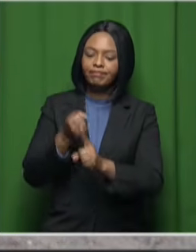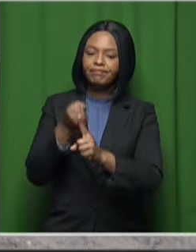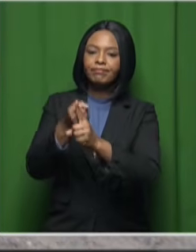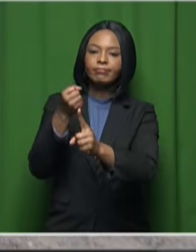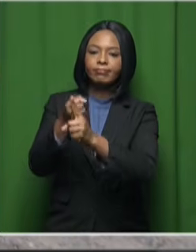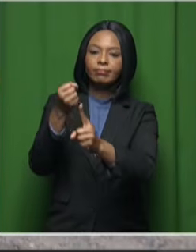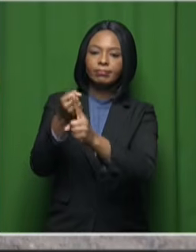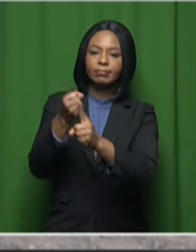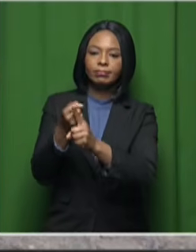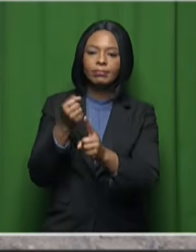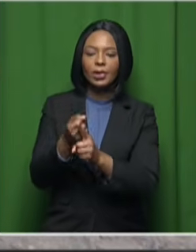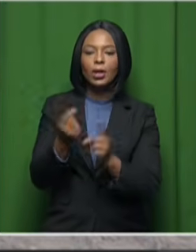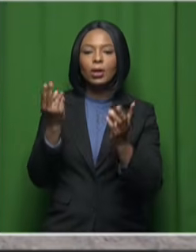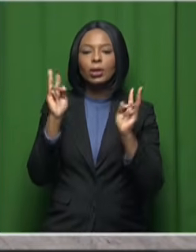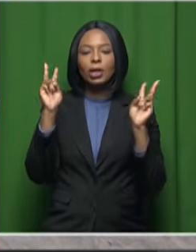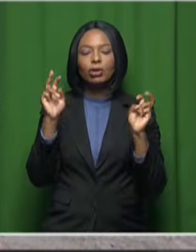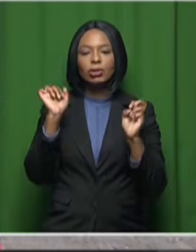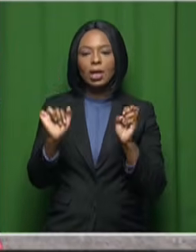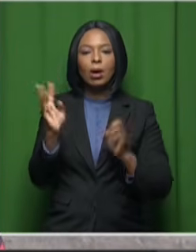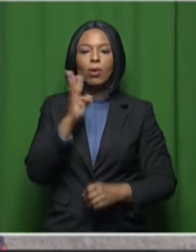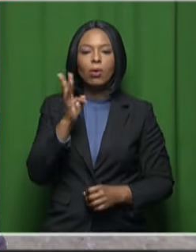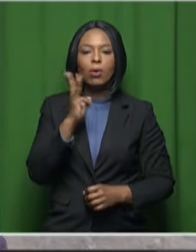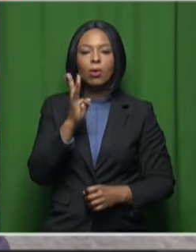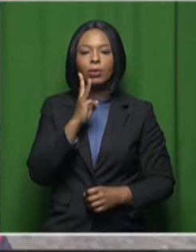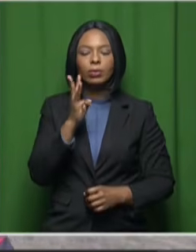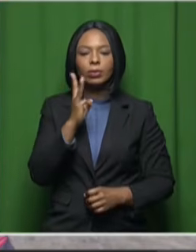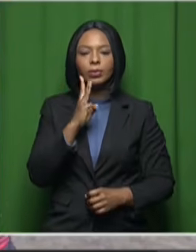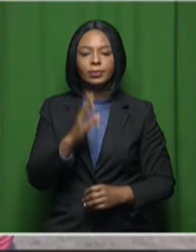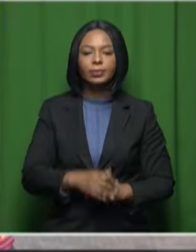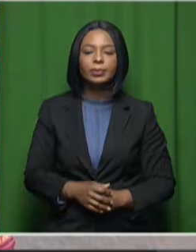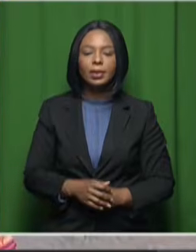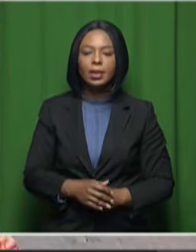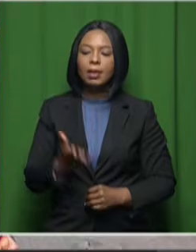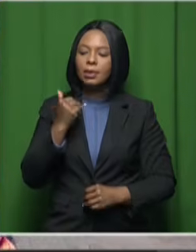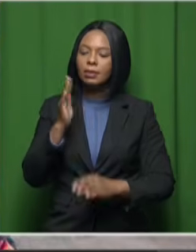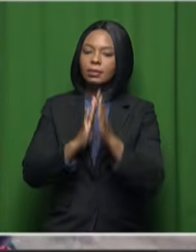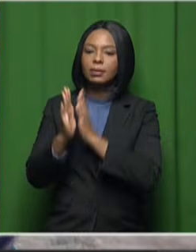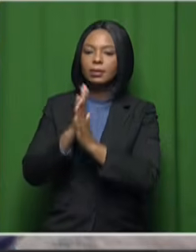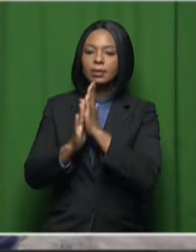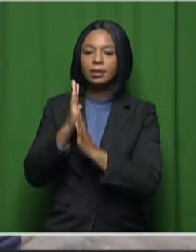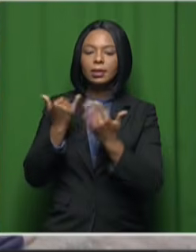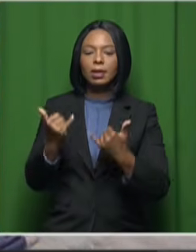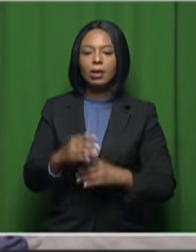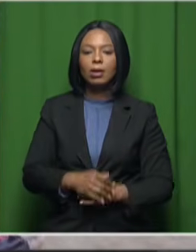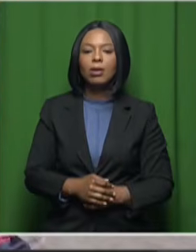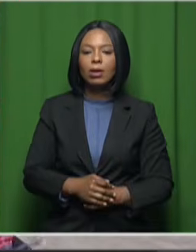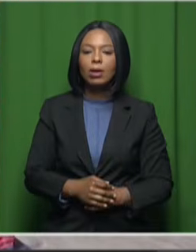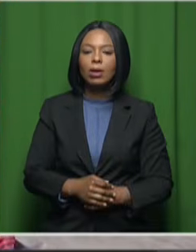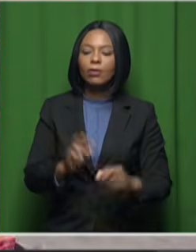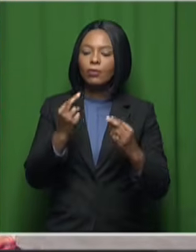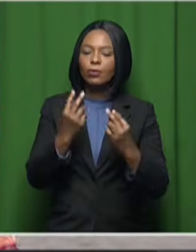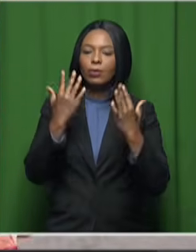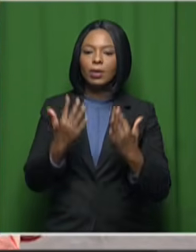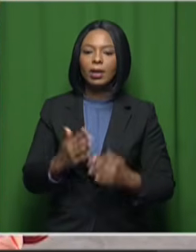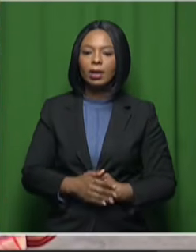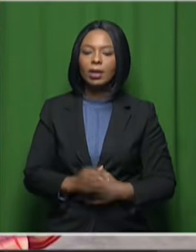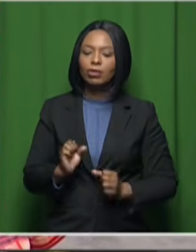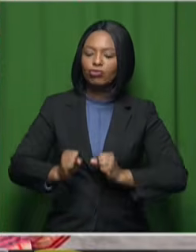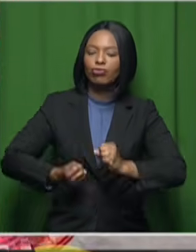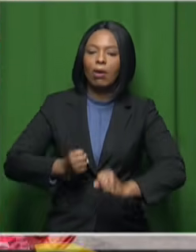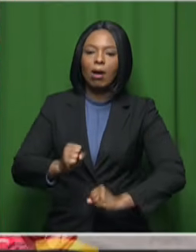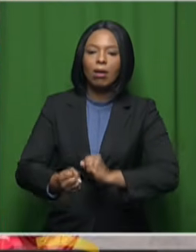the water challenges. Melungi, if you can just maybe share with our viewers the struggles related to water and why